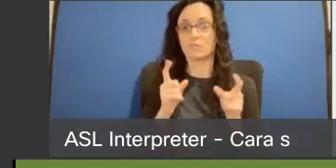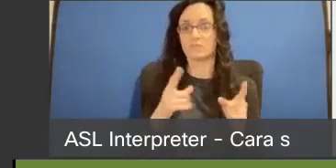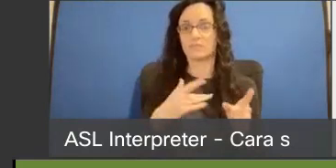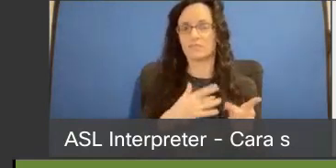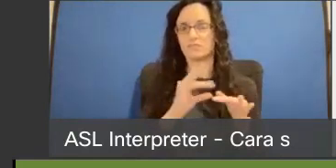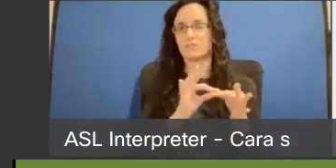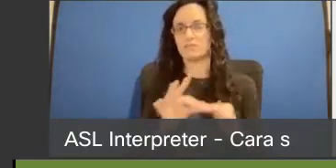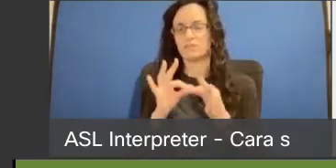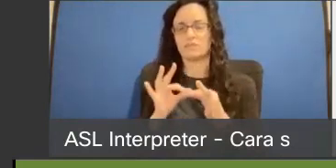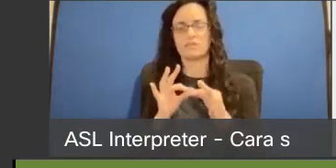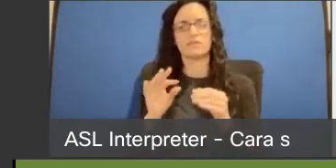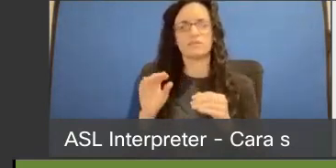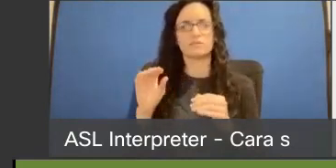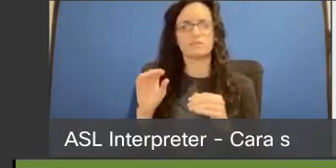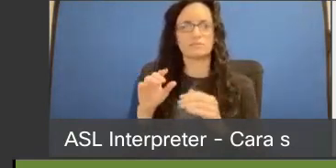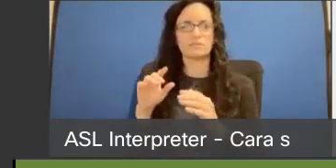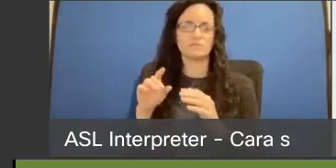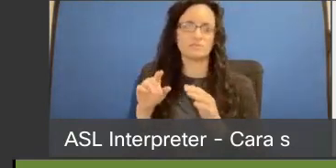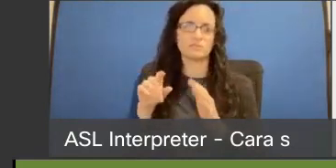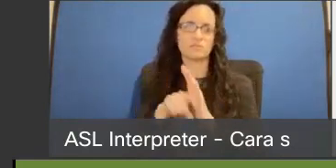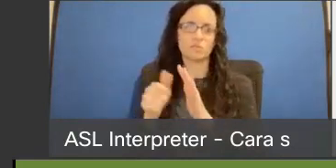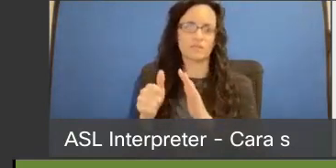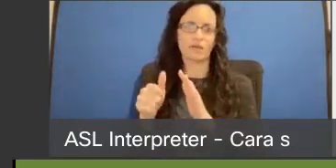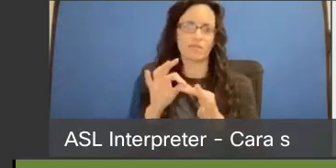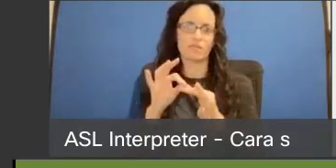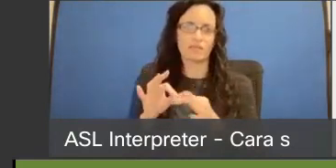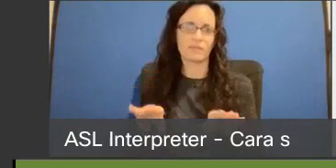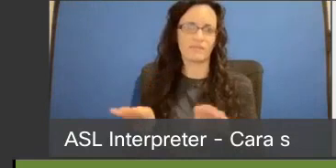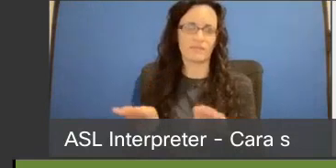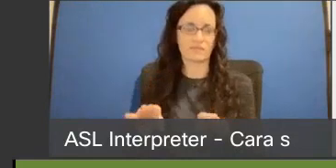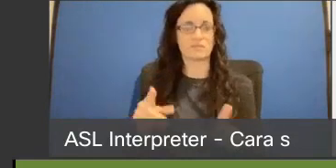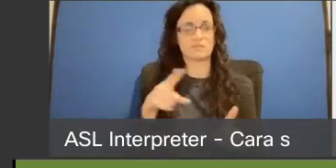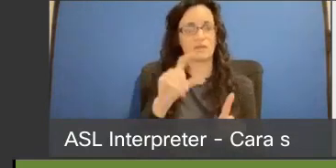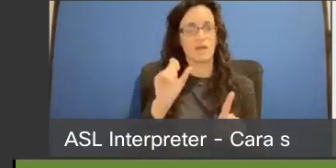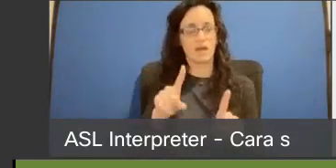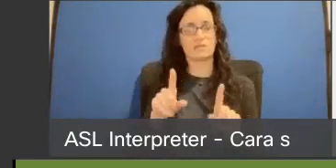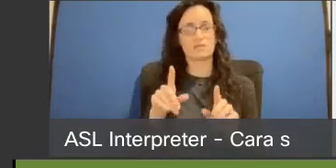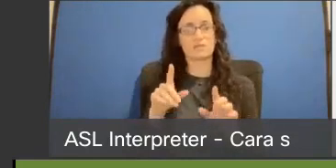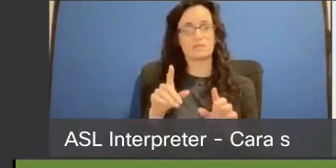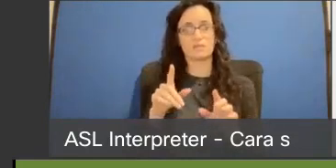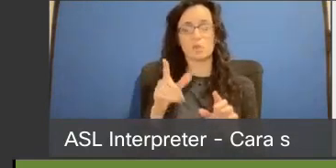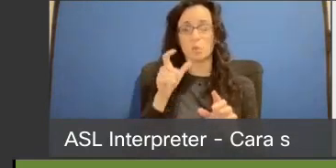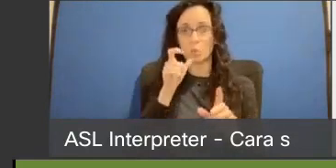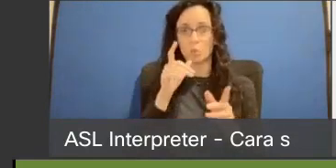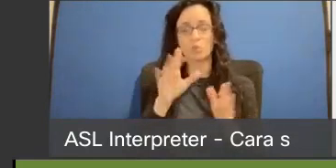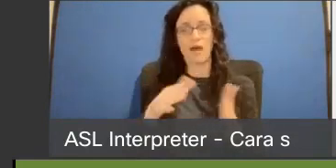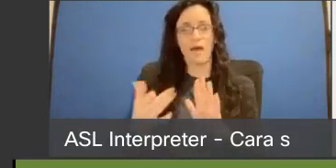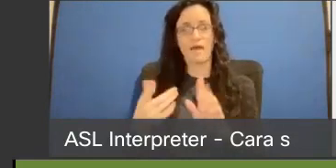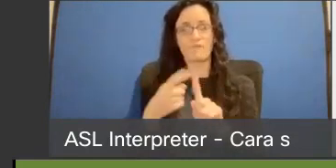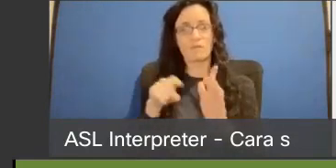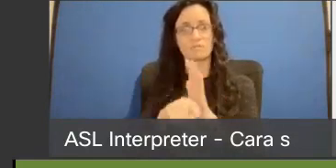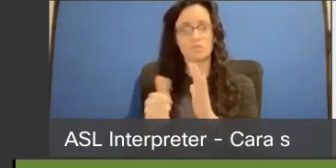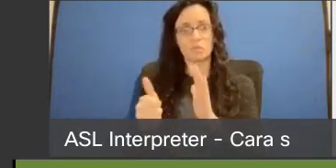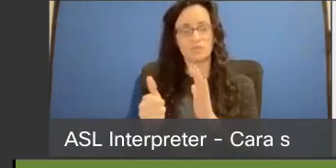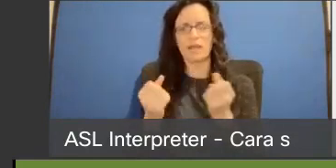And this one particular study asked the question of people who had died of suicide, how many of them had a crisis on the day